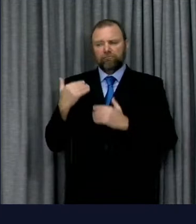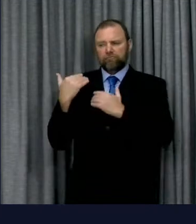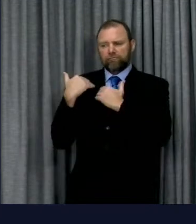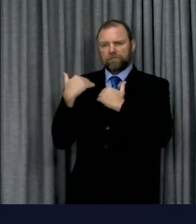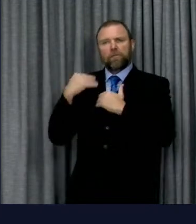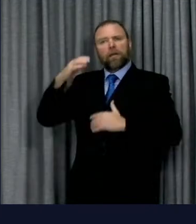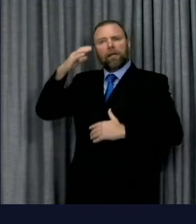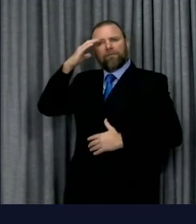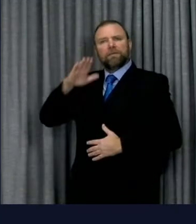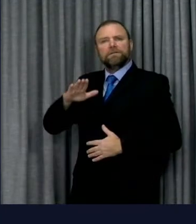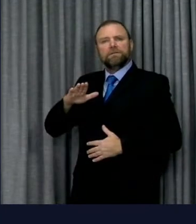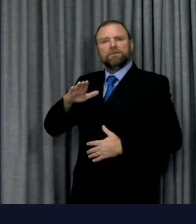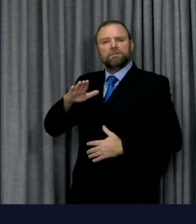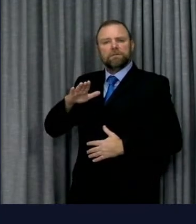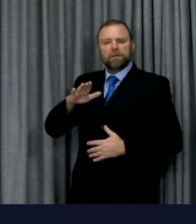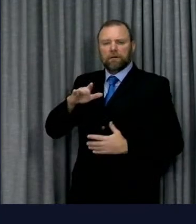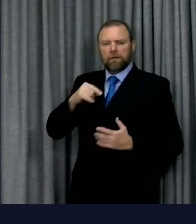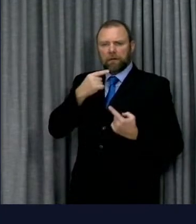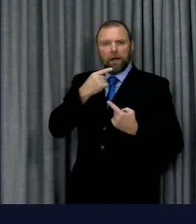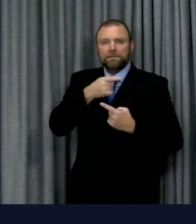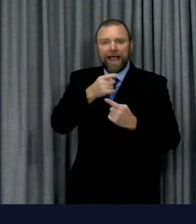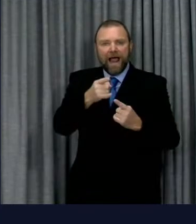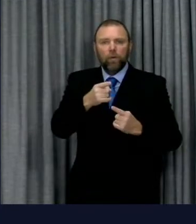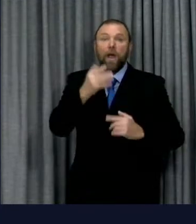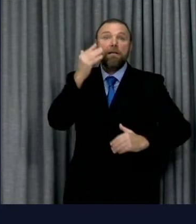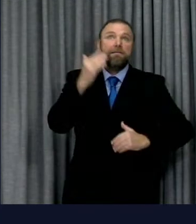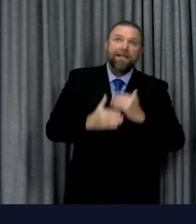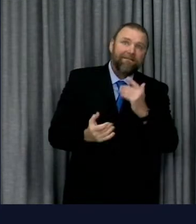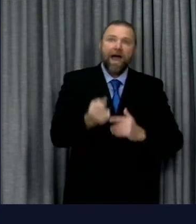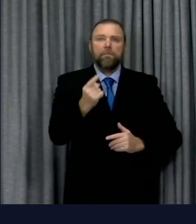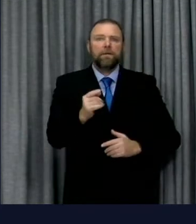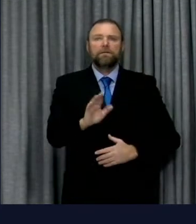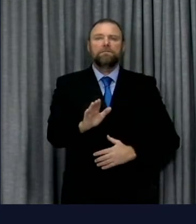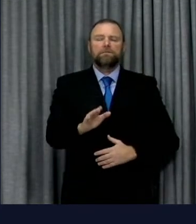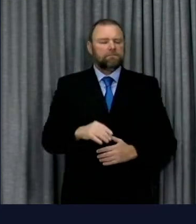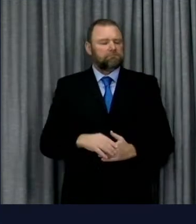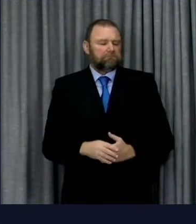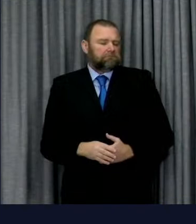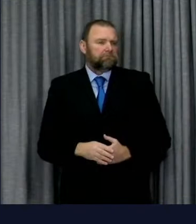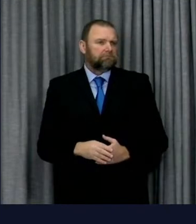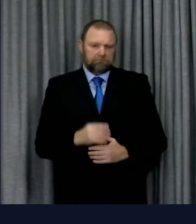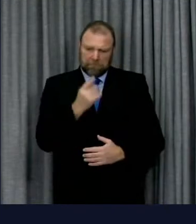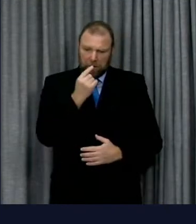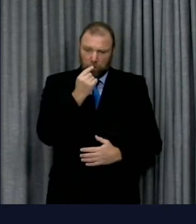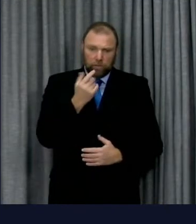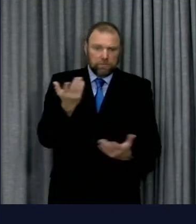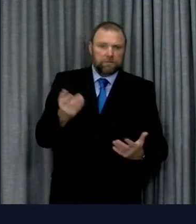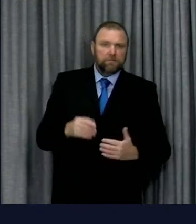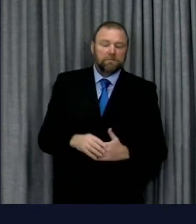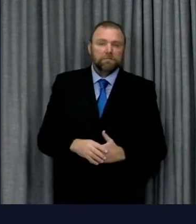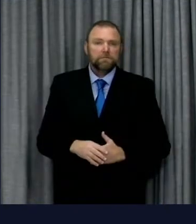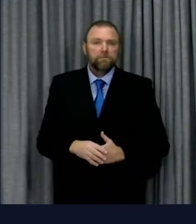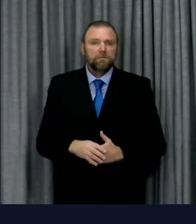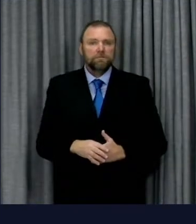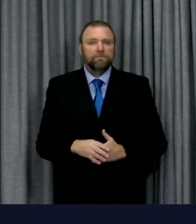government cannot say to people, this could never happen, because it simply